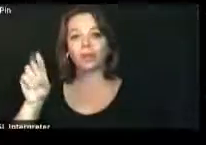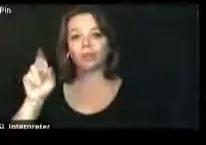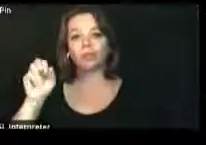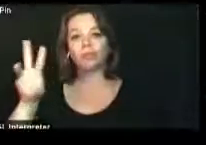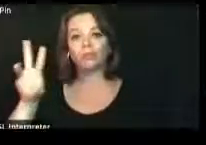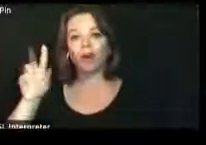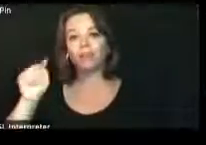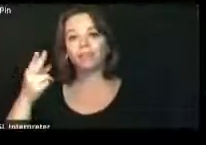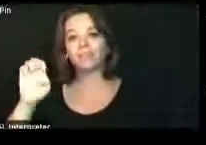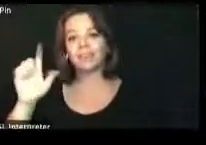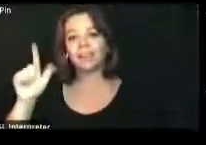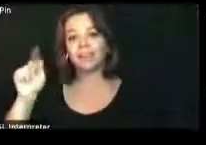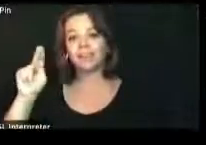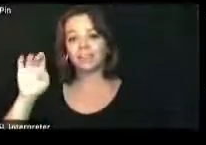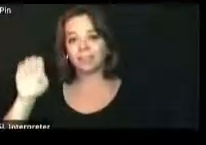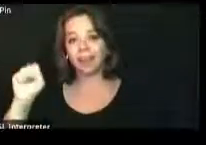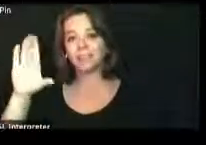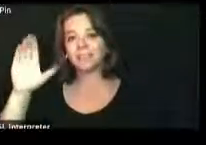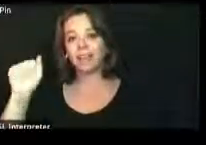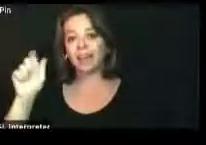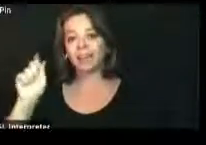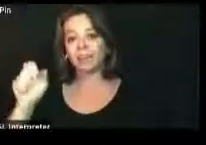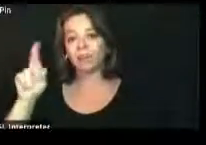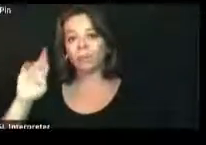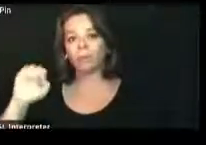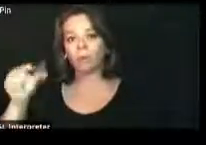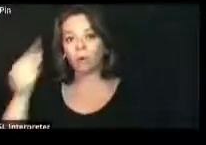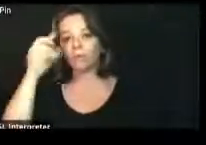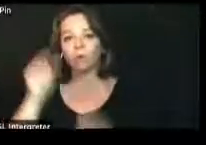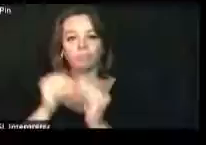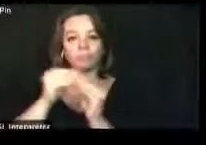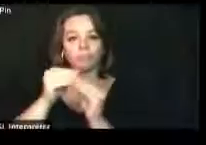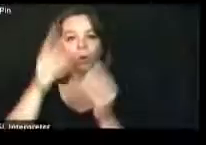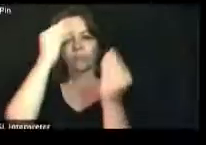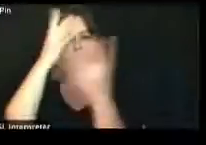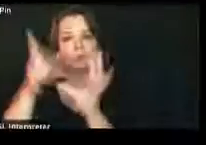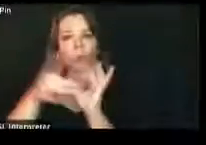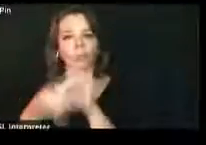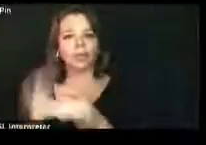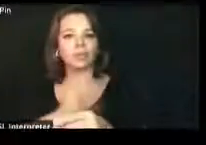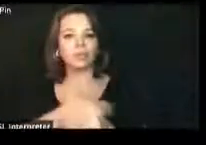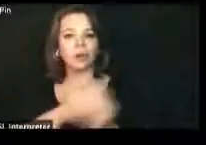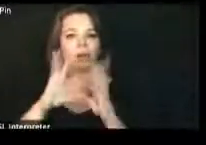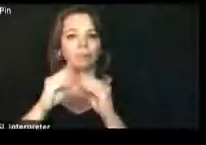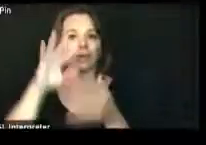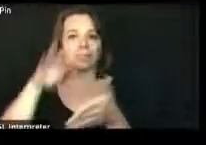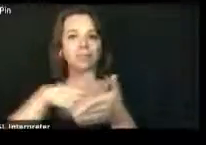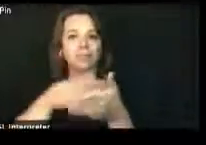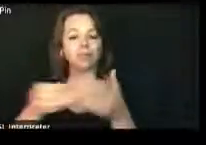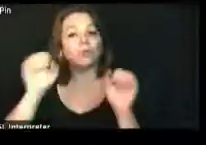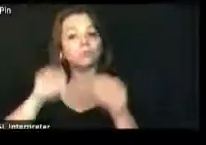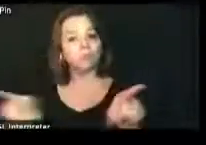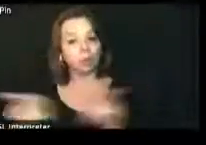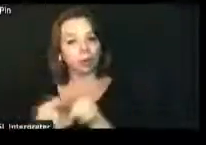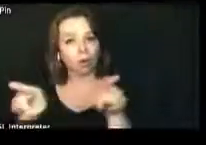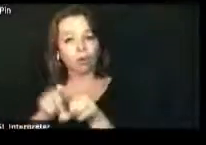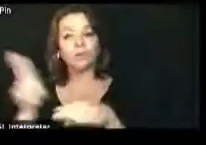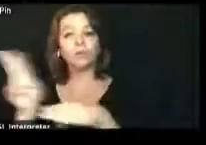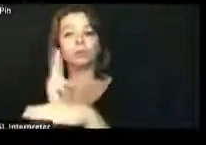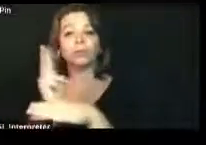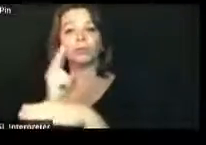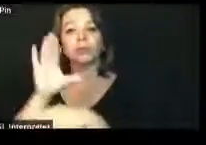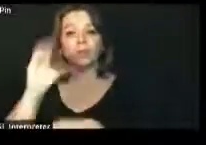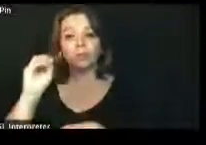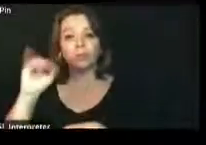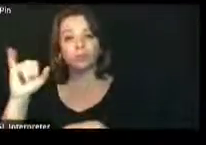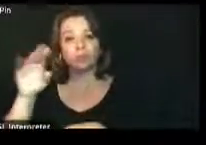wedrawthelinesca.org for more information about our meeting schedule. You can also utilize the Communities of Interest mapping tool, and